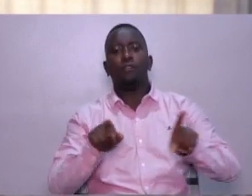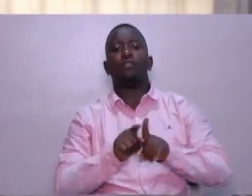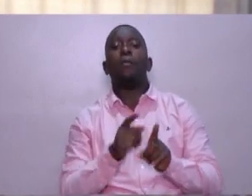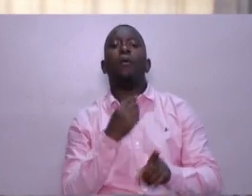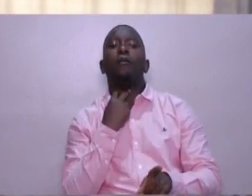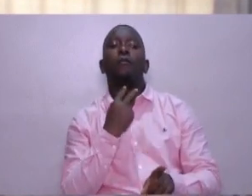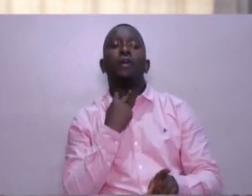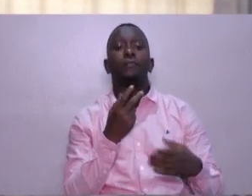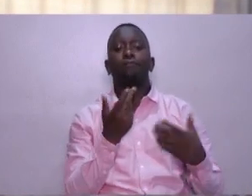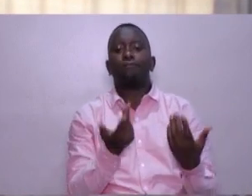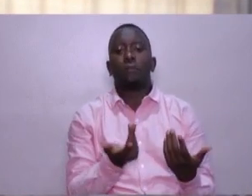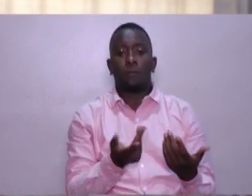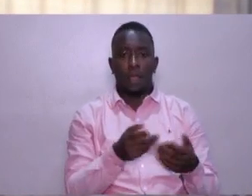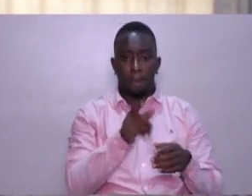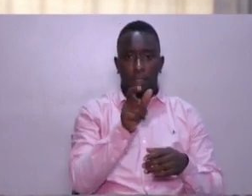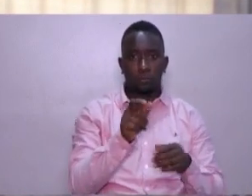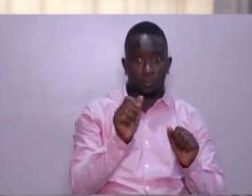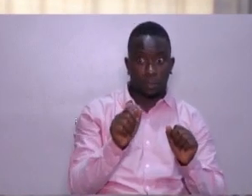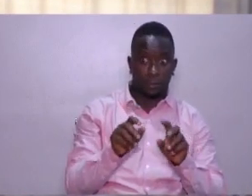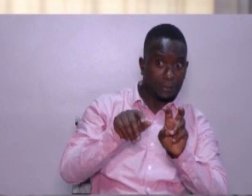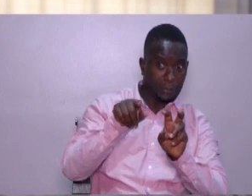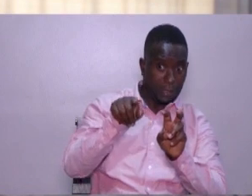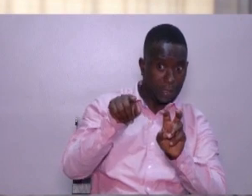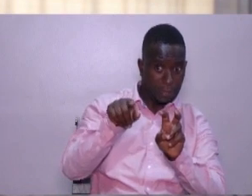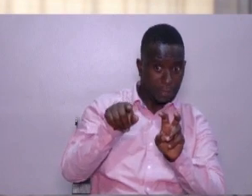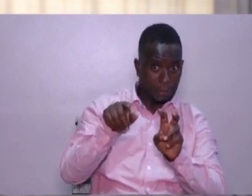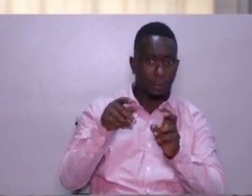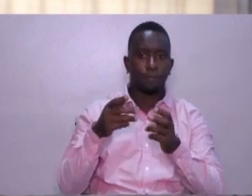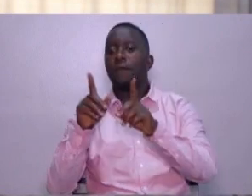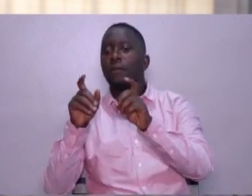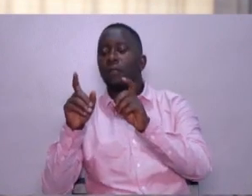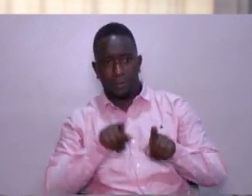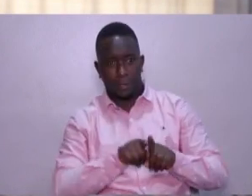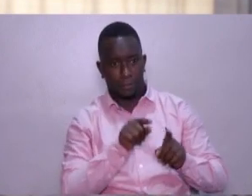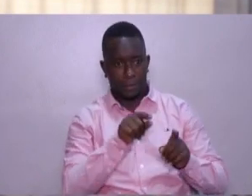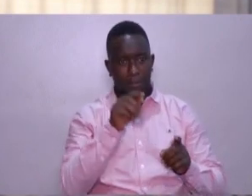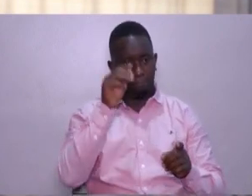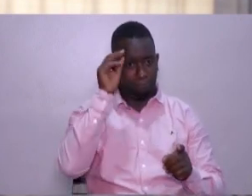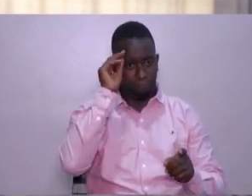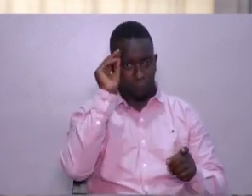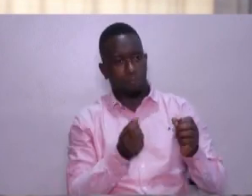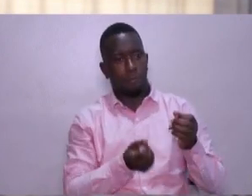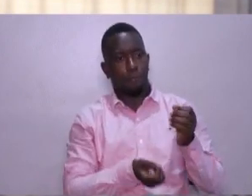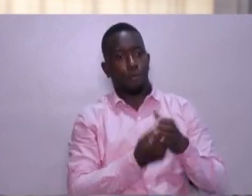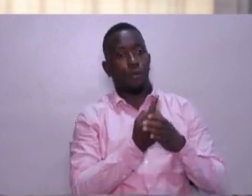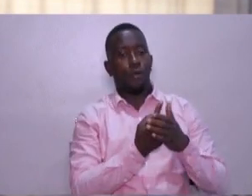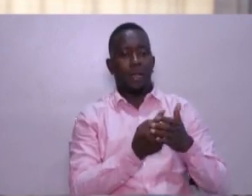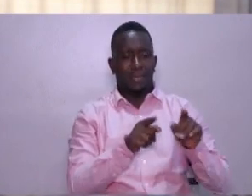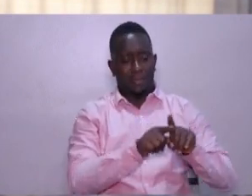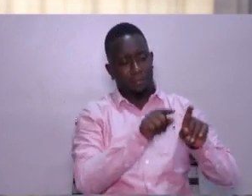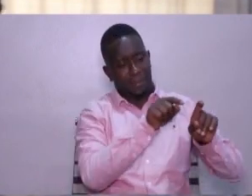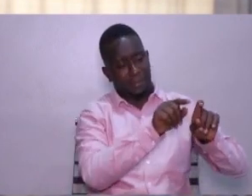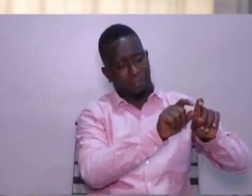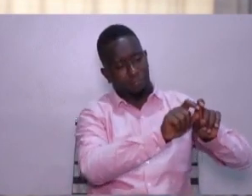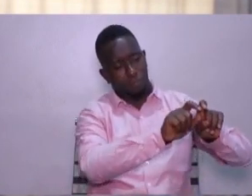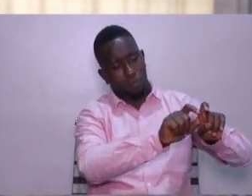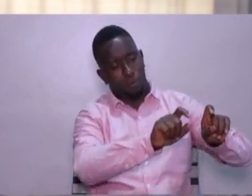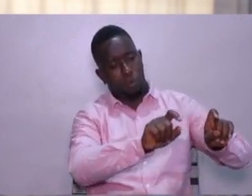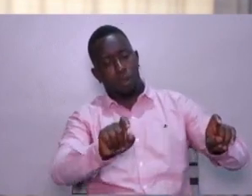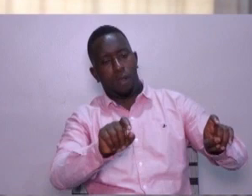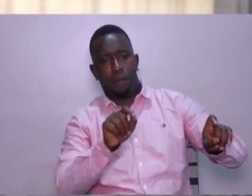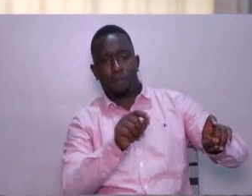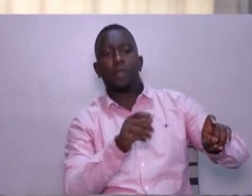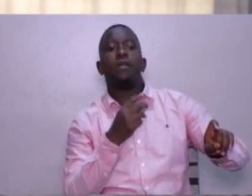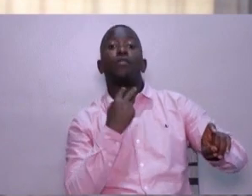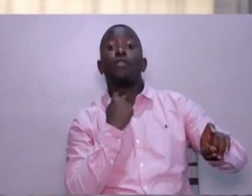the mouth for somebody who is going to see that visual. Text can come from the mouth, and then as well as the same text is recorded into an